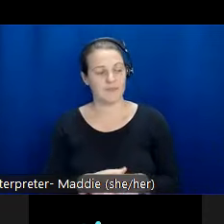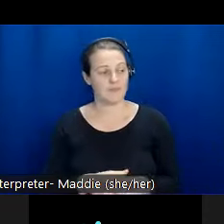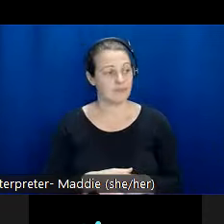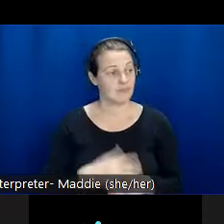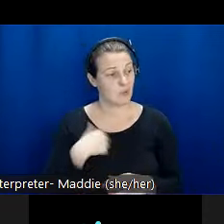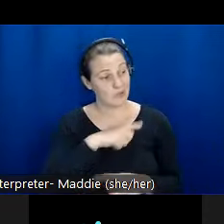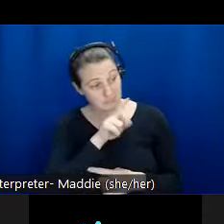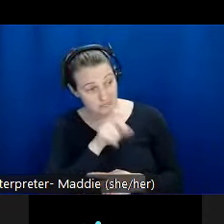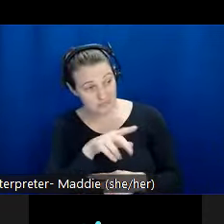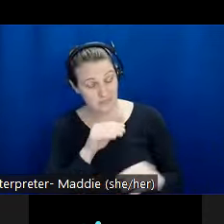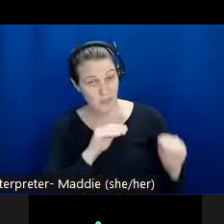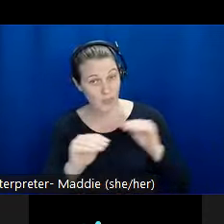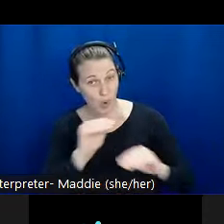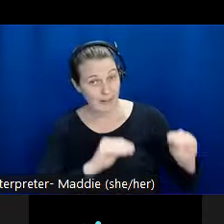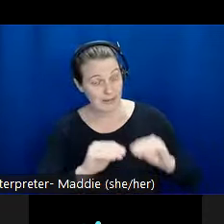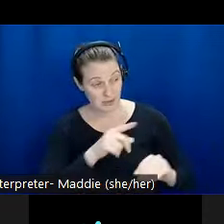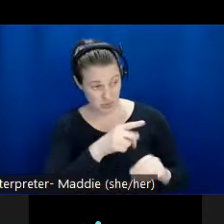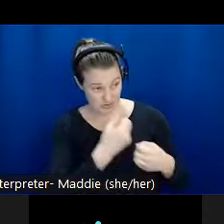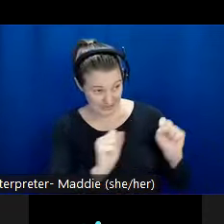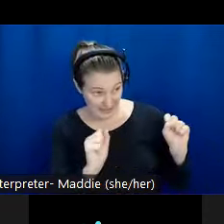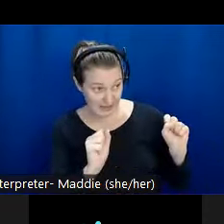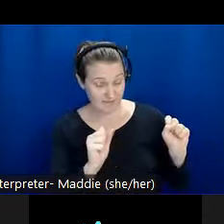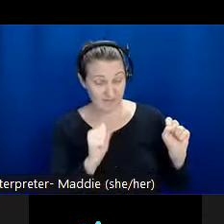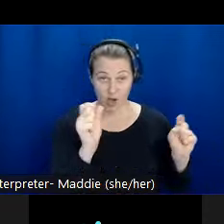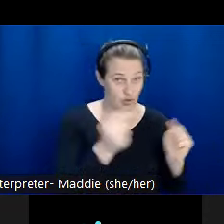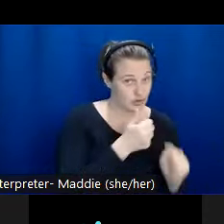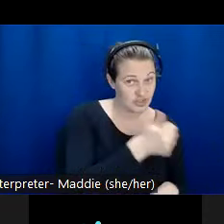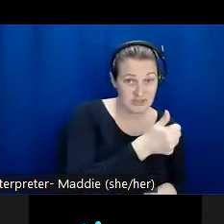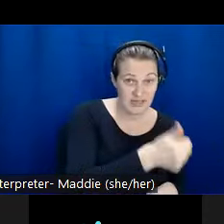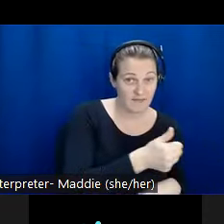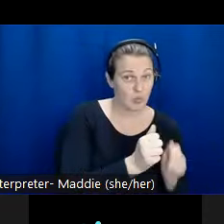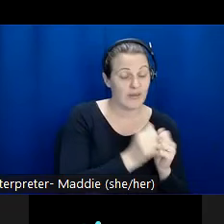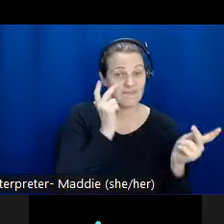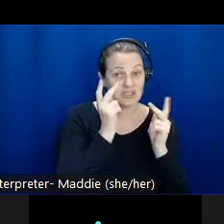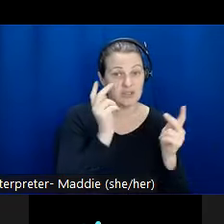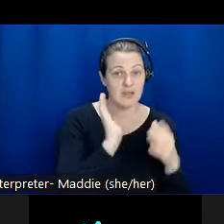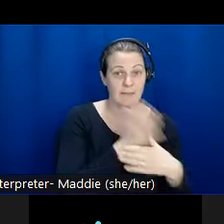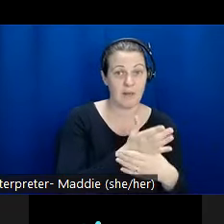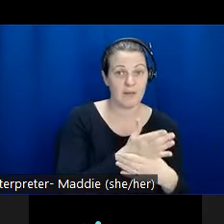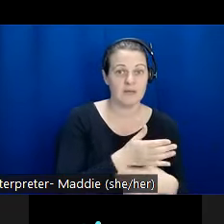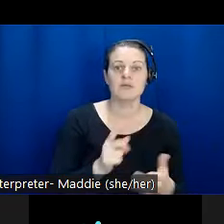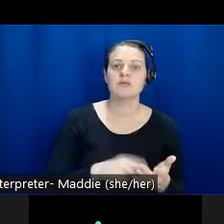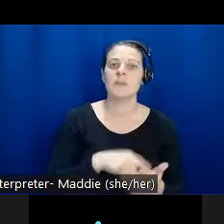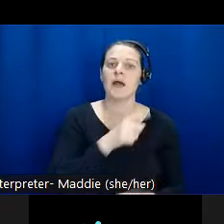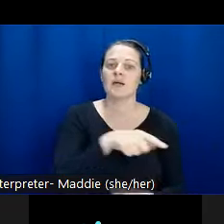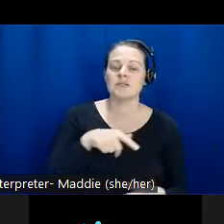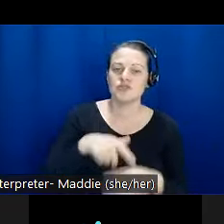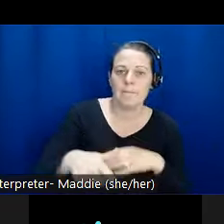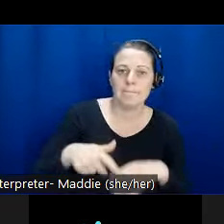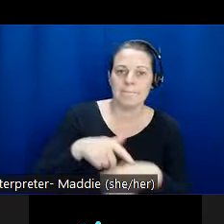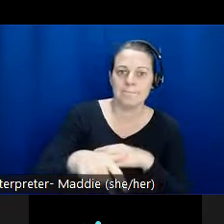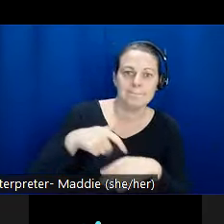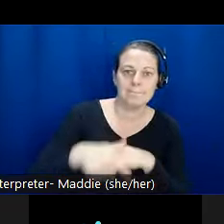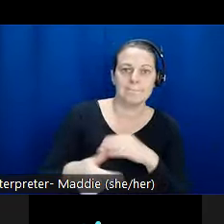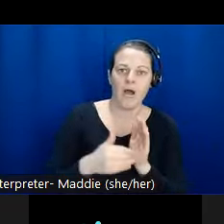not hurting themselves and they're safe with their vision impairment. So sometimes patients will say that they're tripping a little bit more often than they